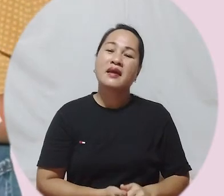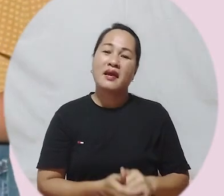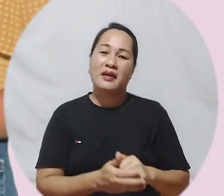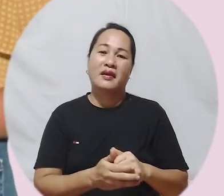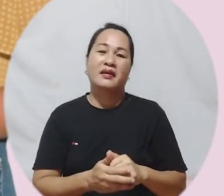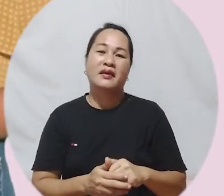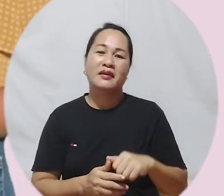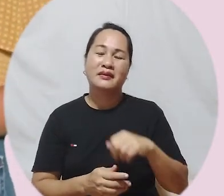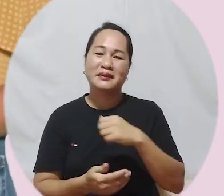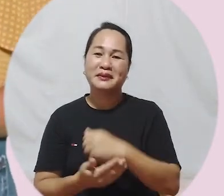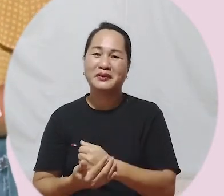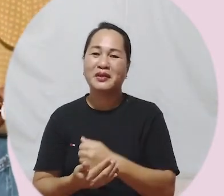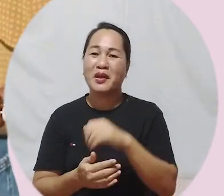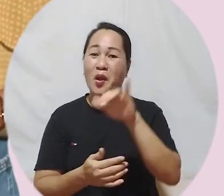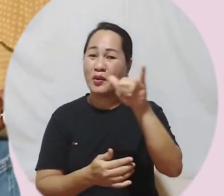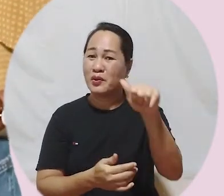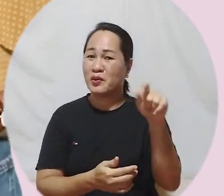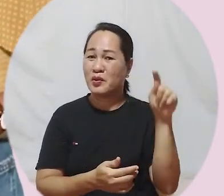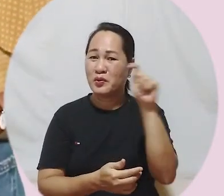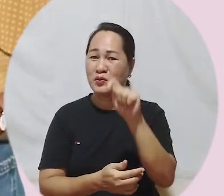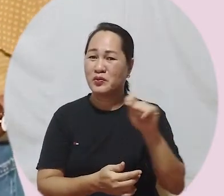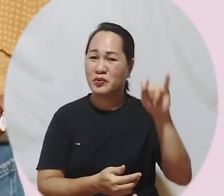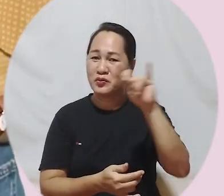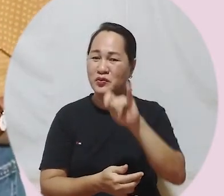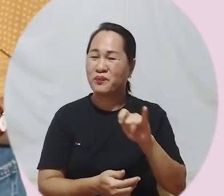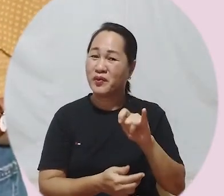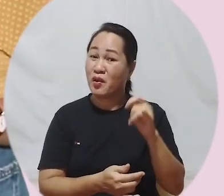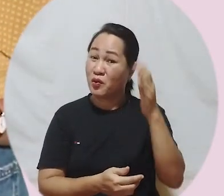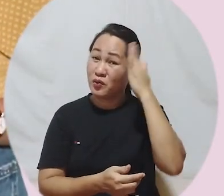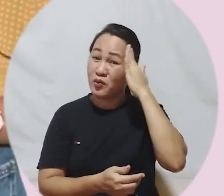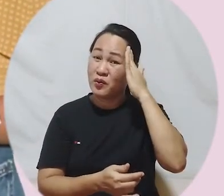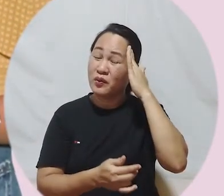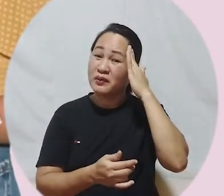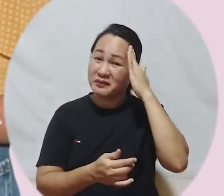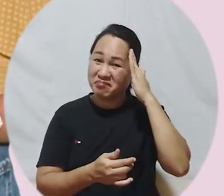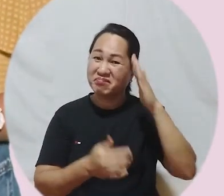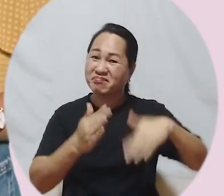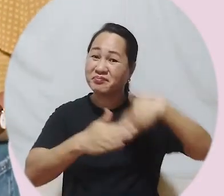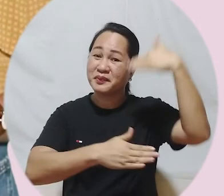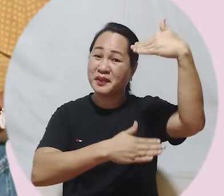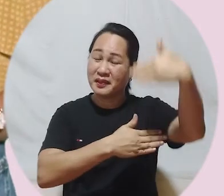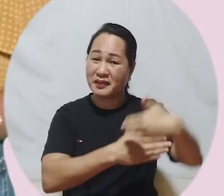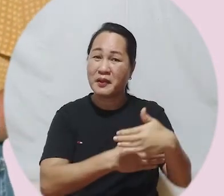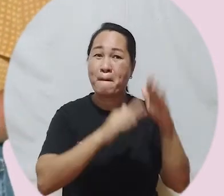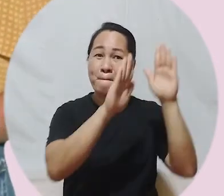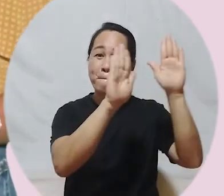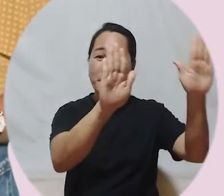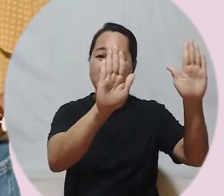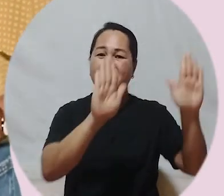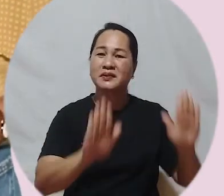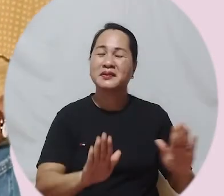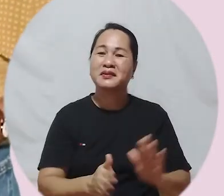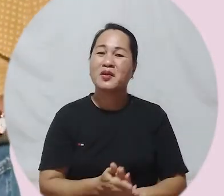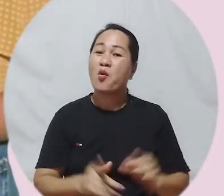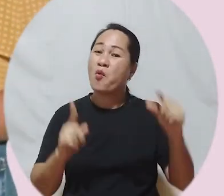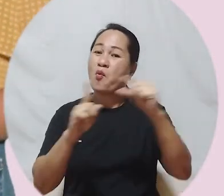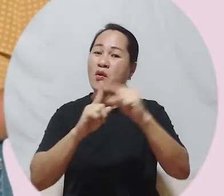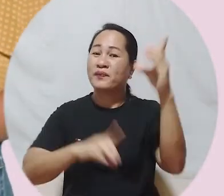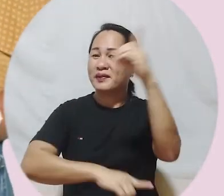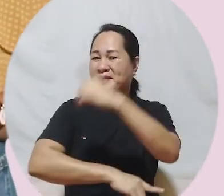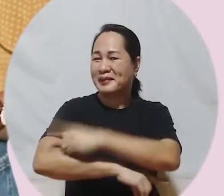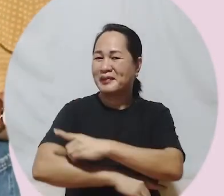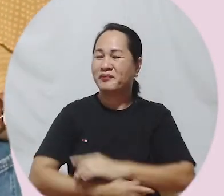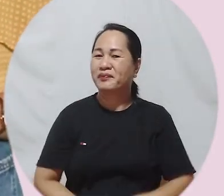our YouTube channel, and who knows, it might be the next word to be featured in our next episode's Word of the